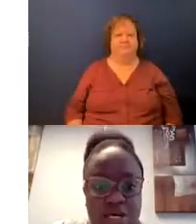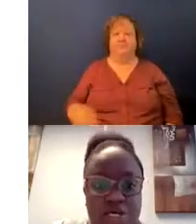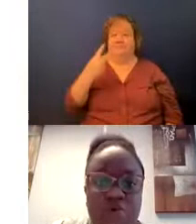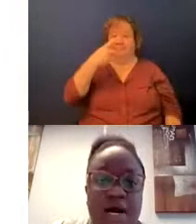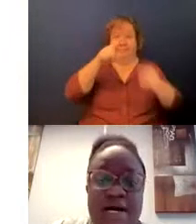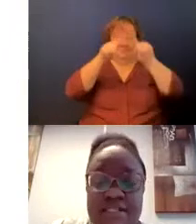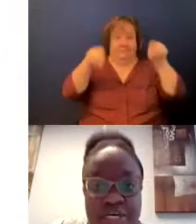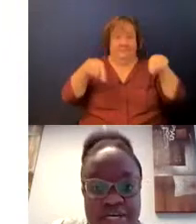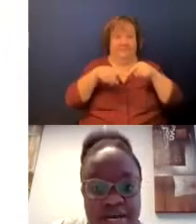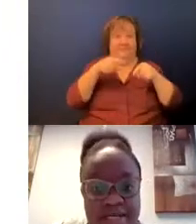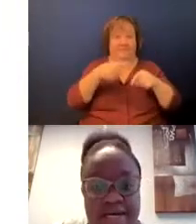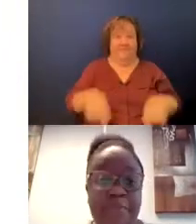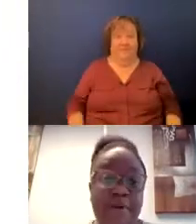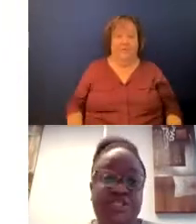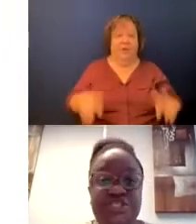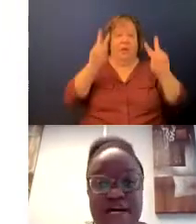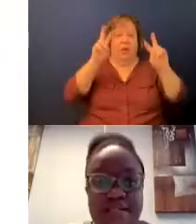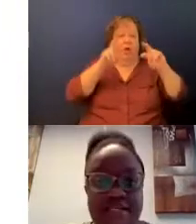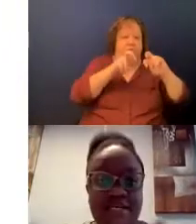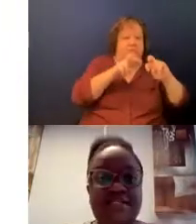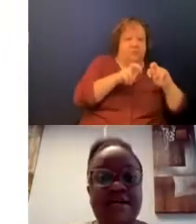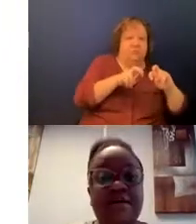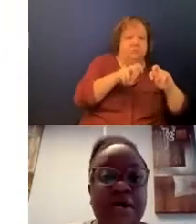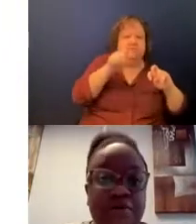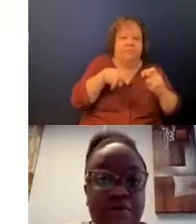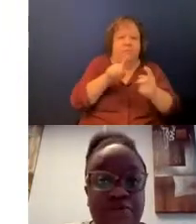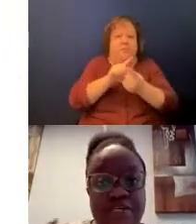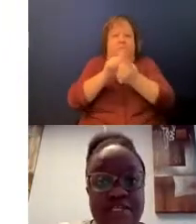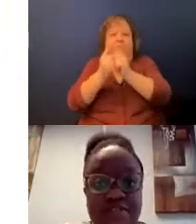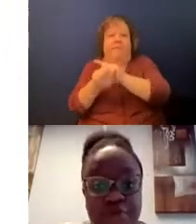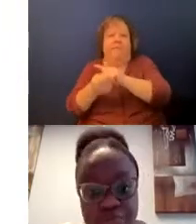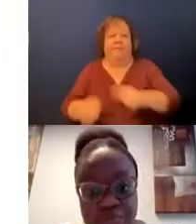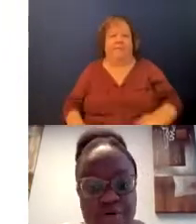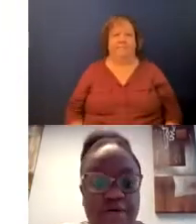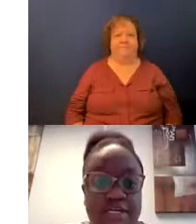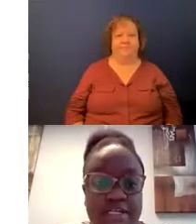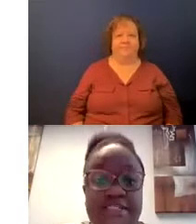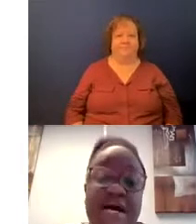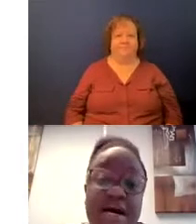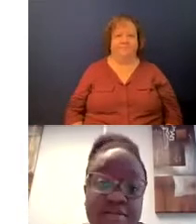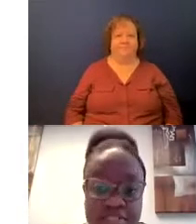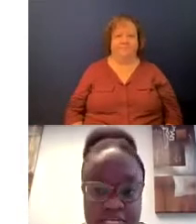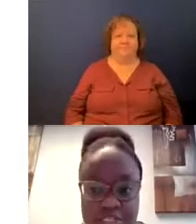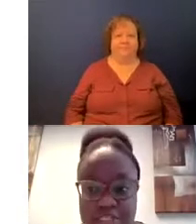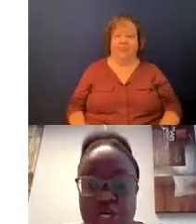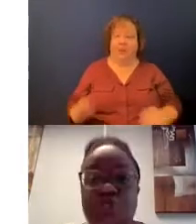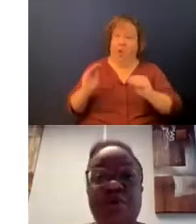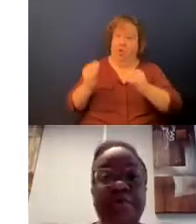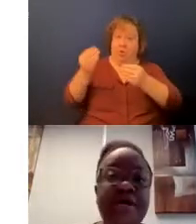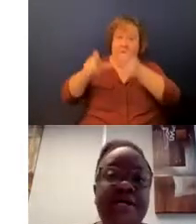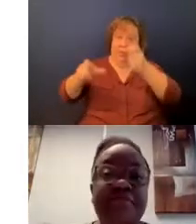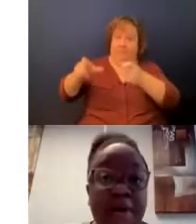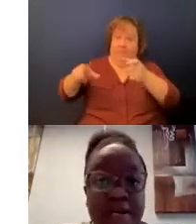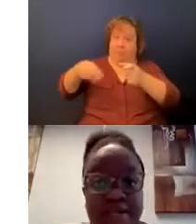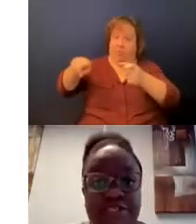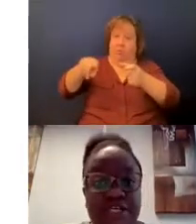right? So as shared earlier, the practitioner, in this case, in Youth Excel, the youth leaders are the researchers. So we